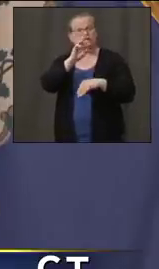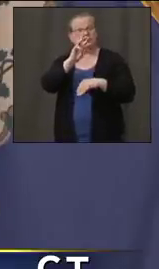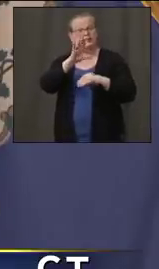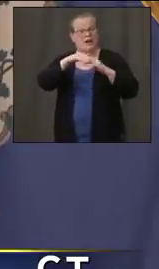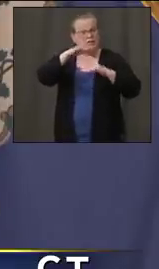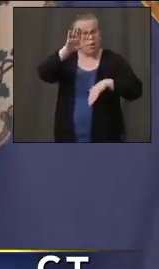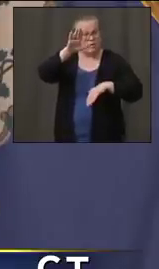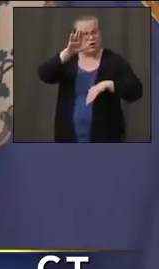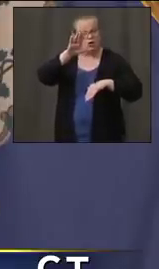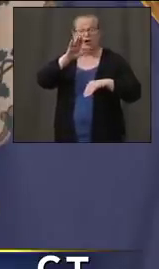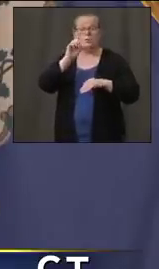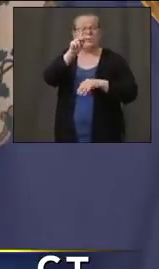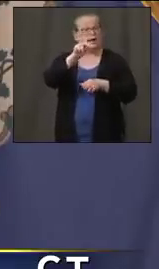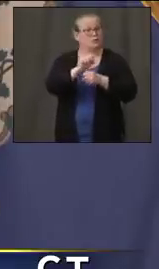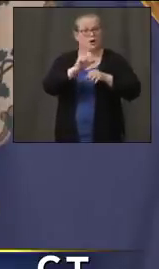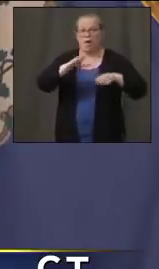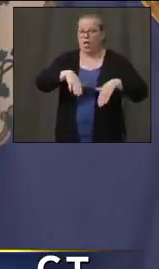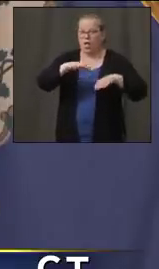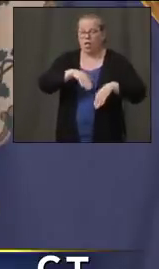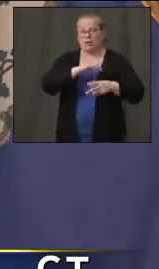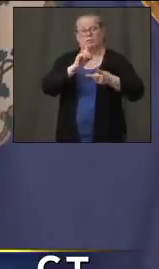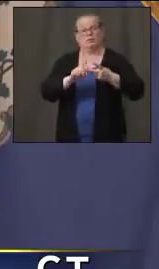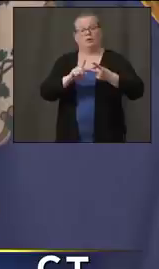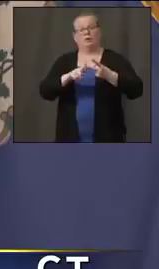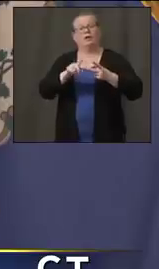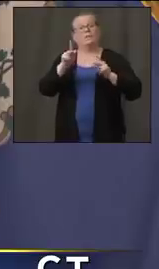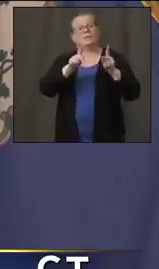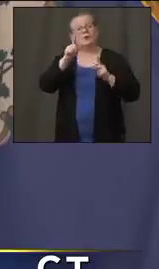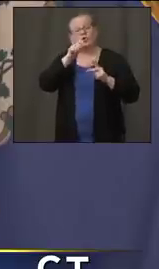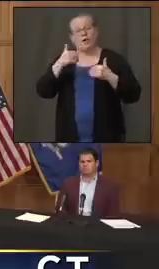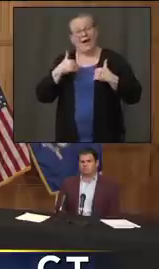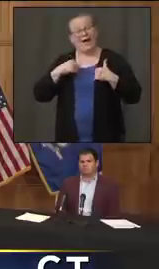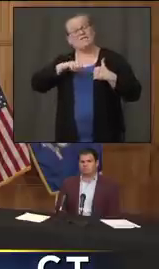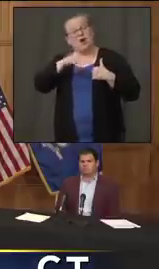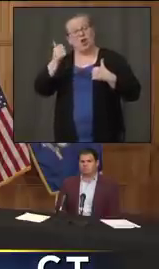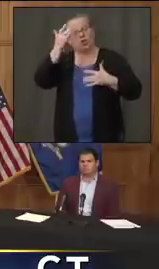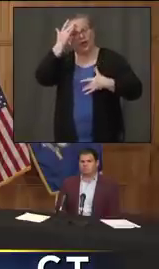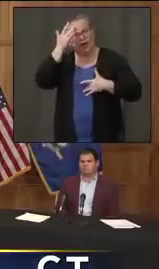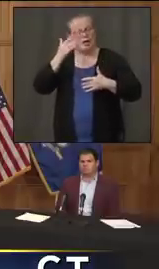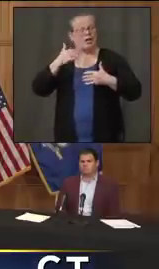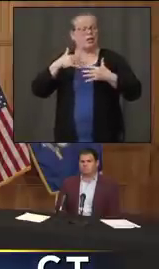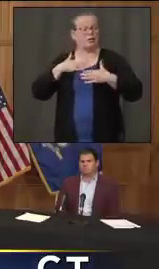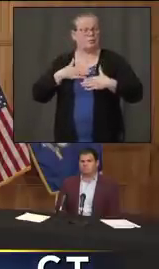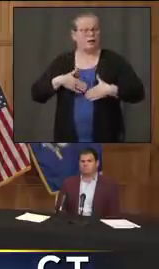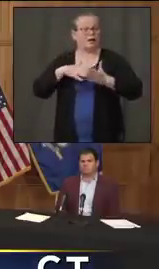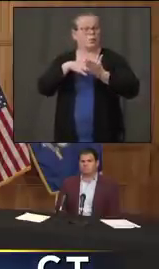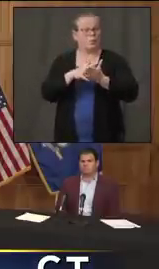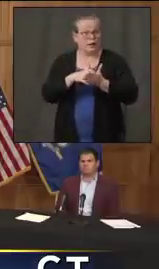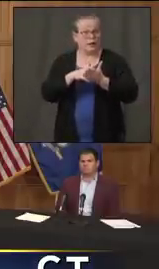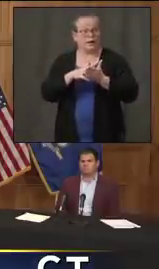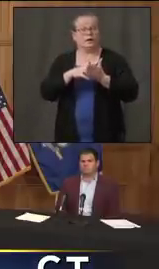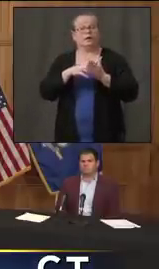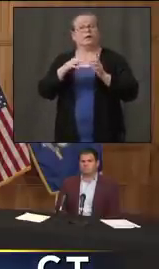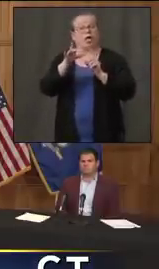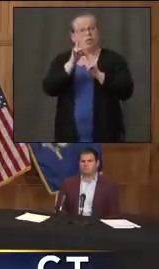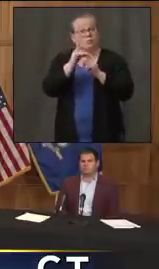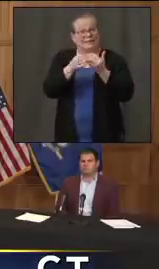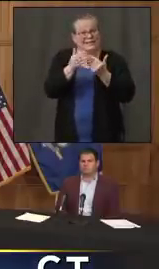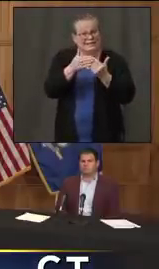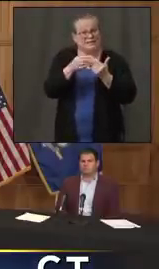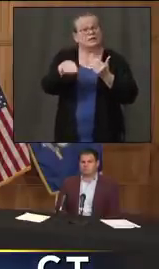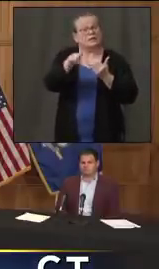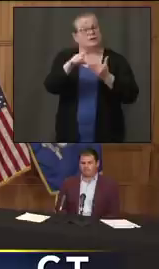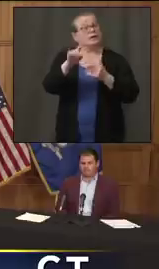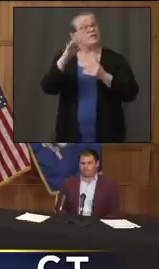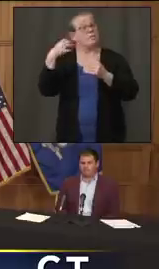a restriction, they would be eligible for unemployment compensation. Is there written guidance on that yet, or will there be? Because